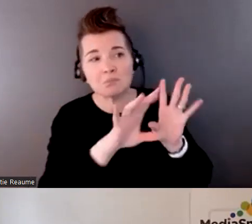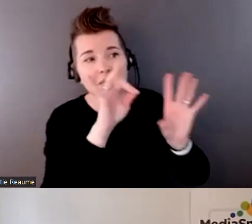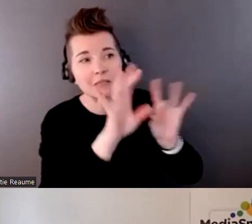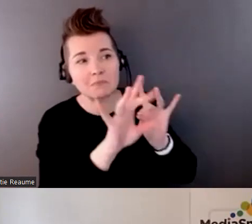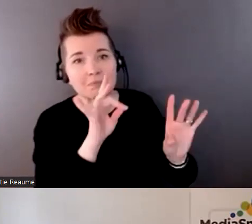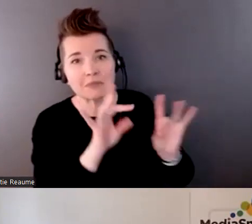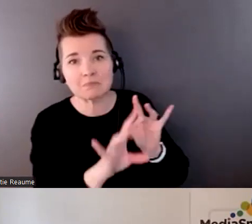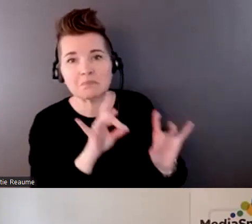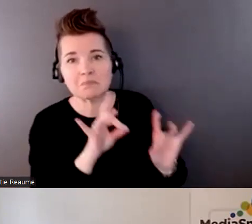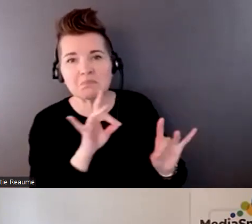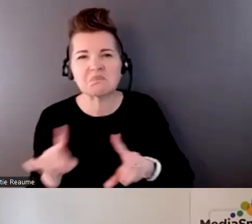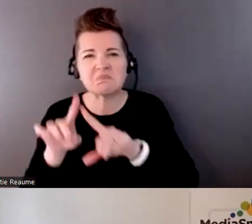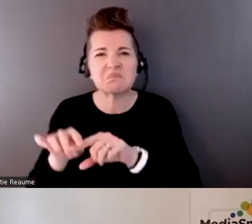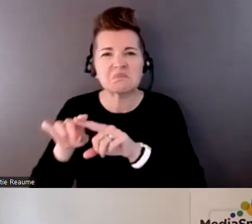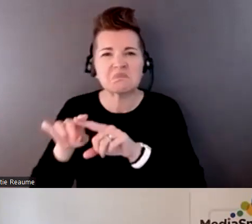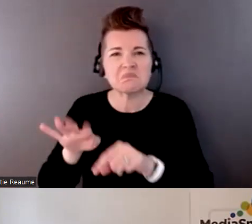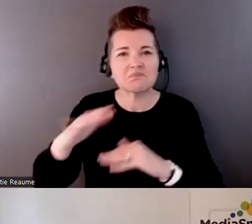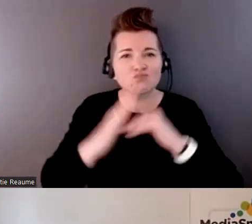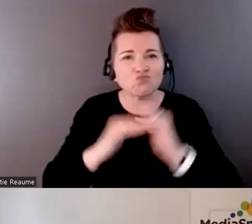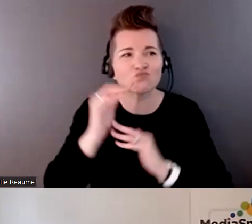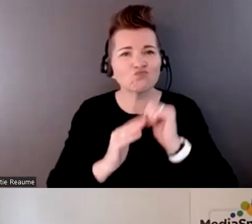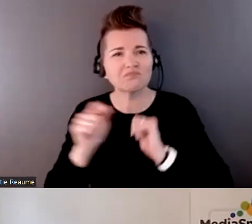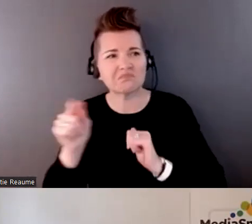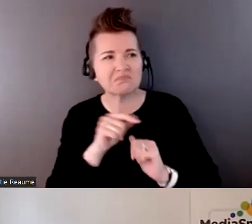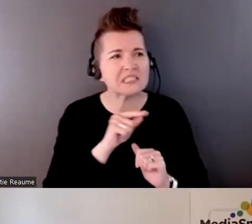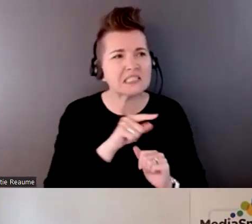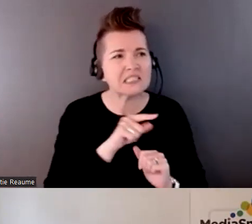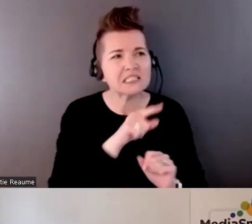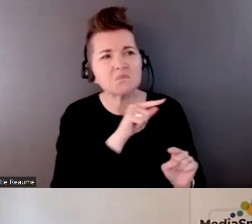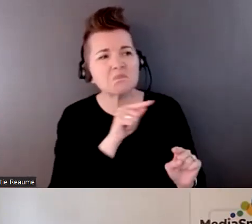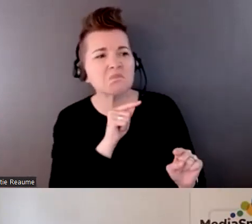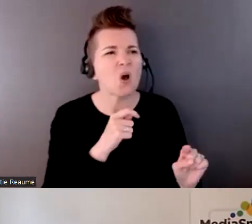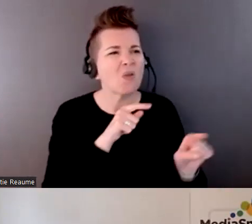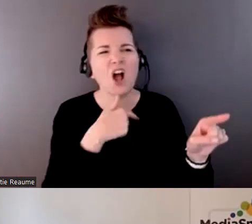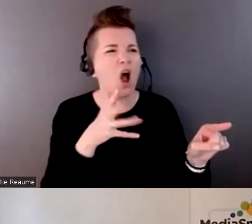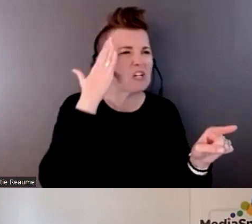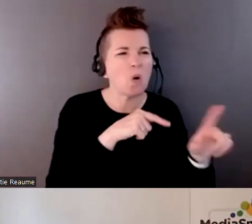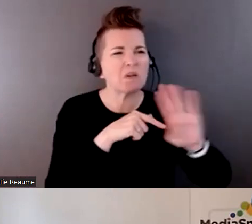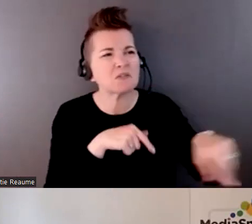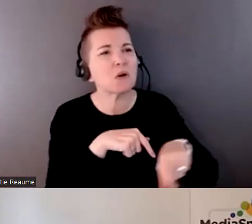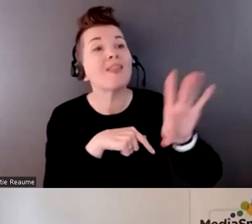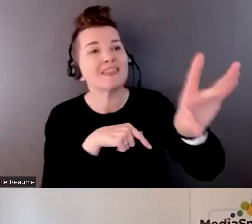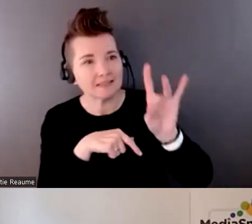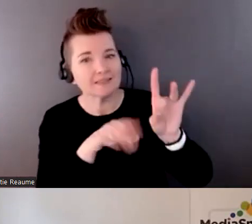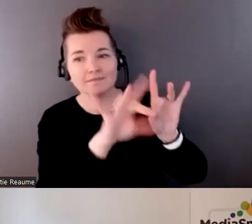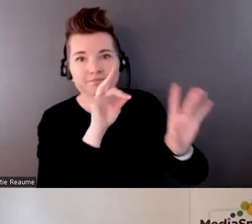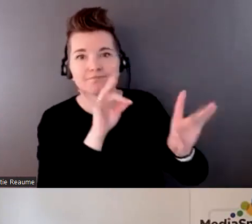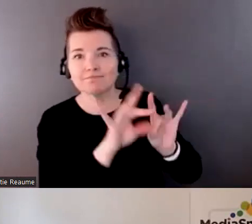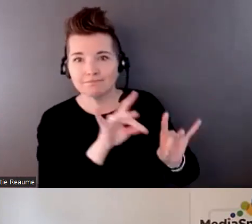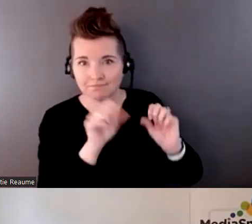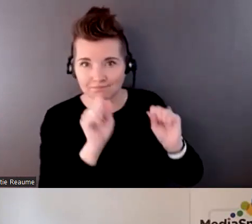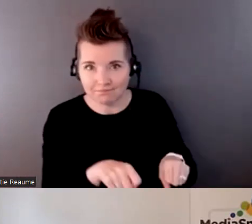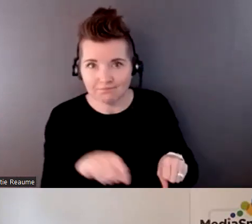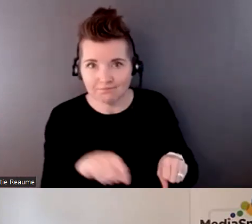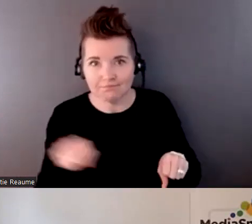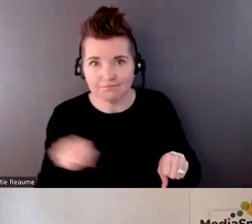depending on your comfort level and where you feel your sort of skills are whether you need to start in a more basic place or whether you want to dig into